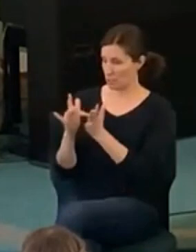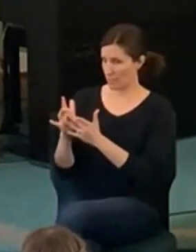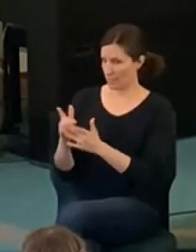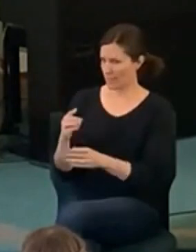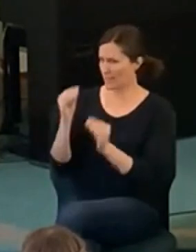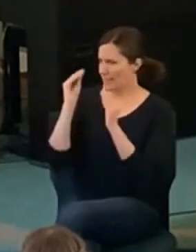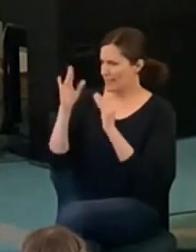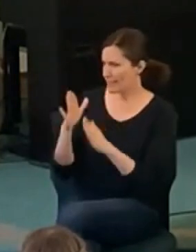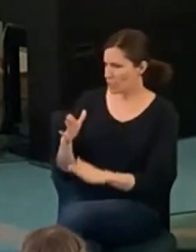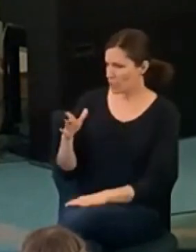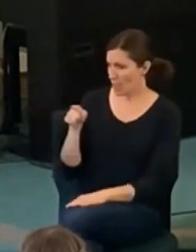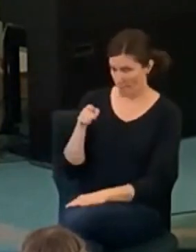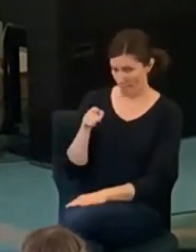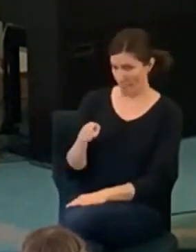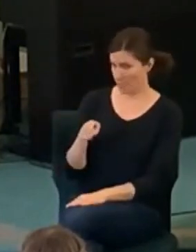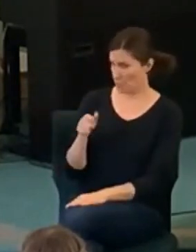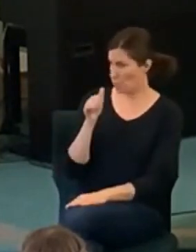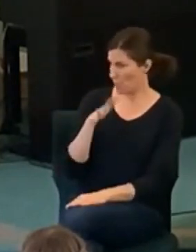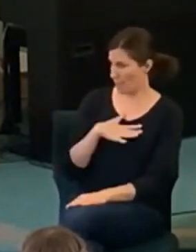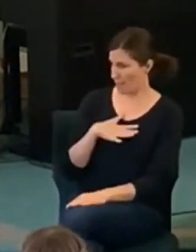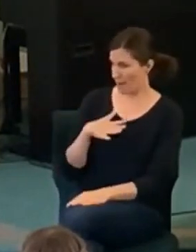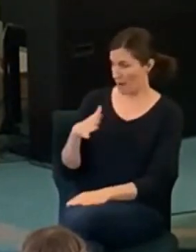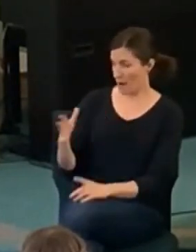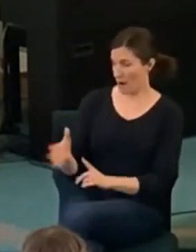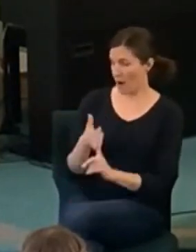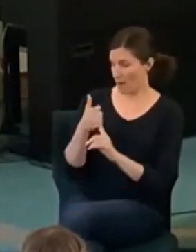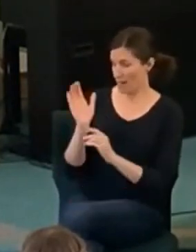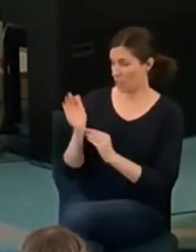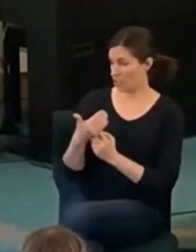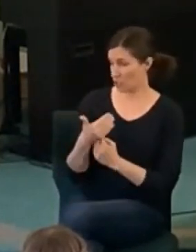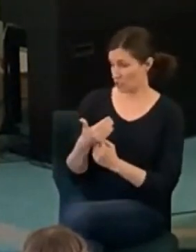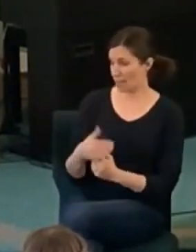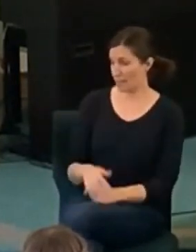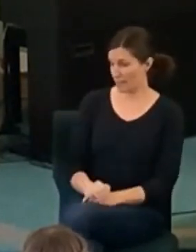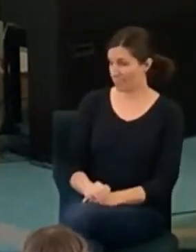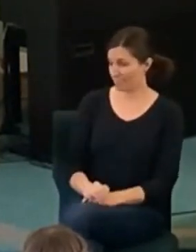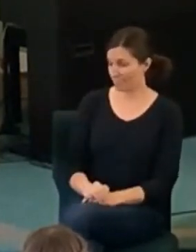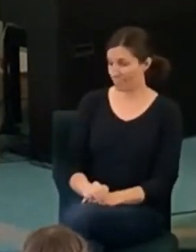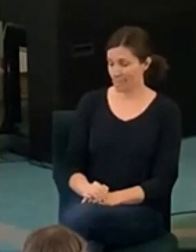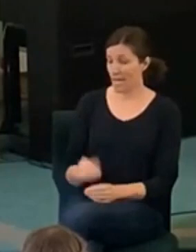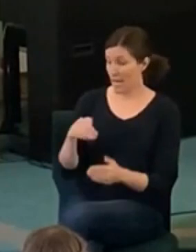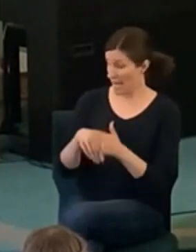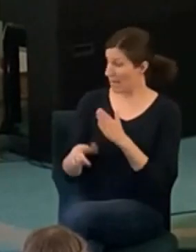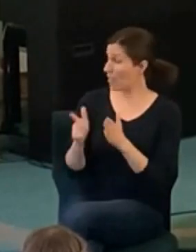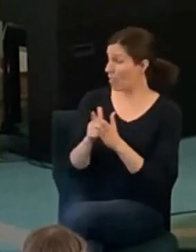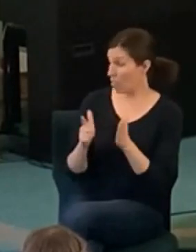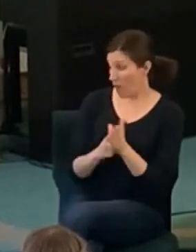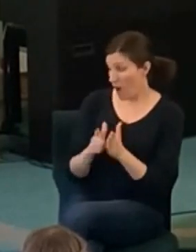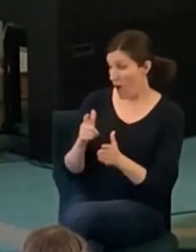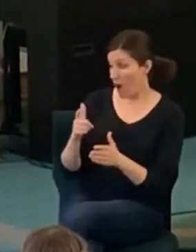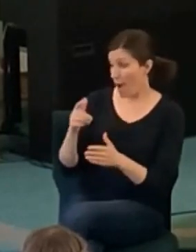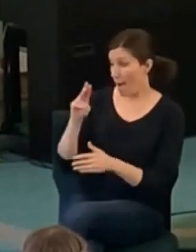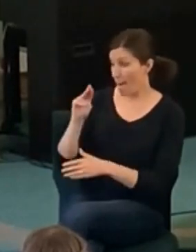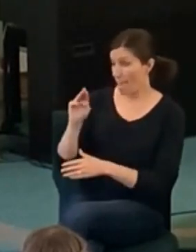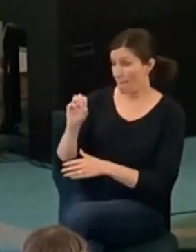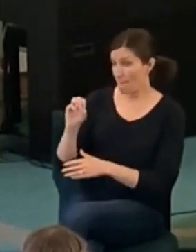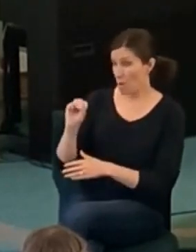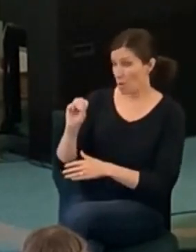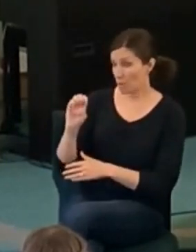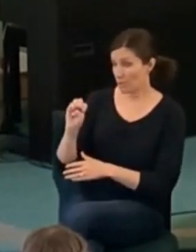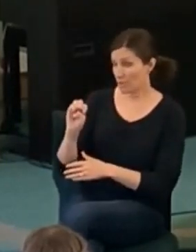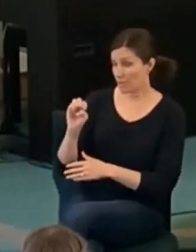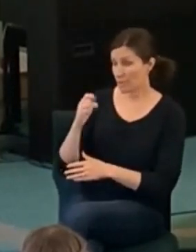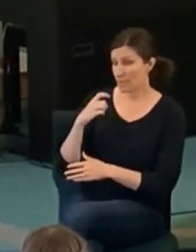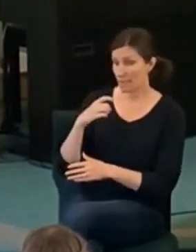8, verse 3, where it says, "The scribes and Pharisees brought a woman caught in adultery, and having set her